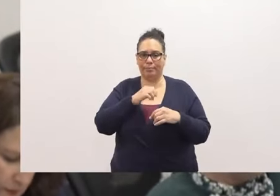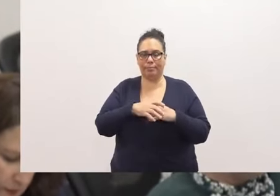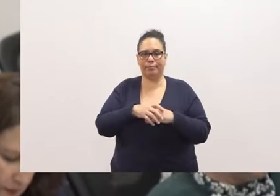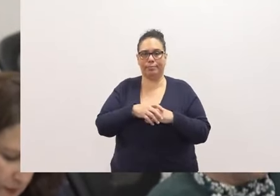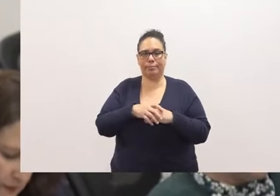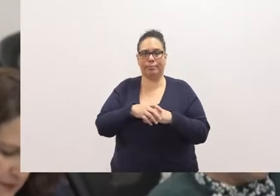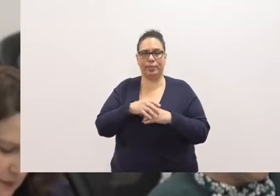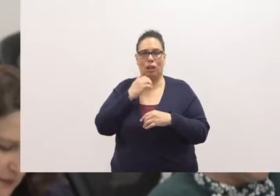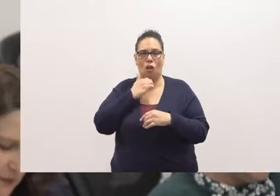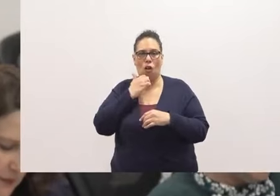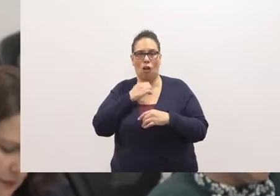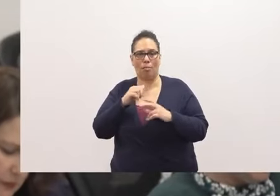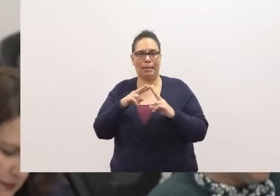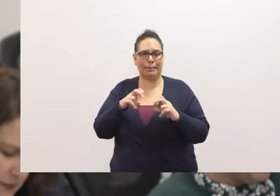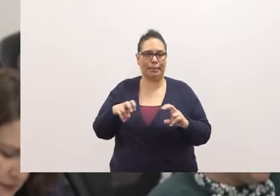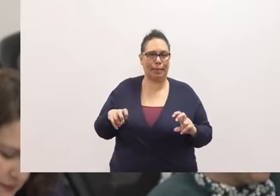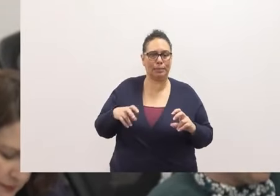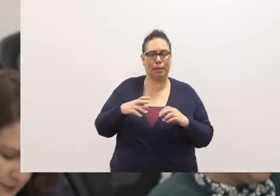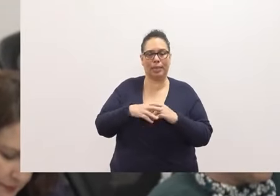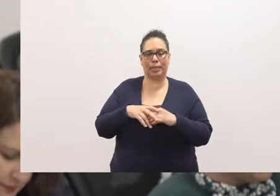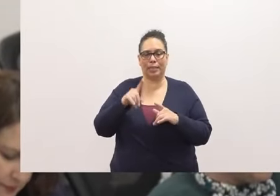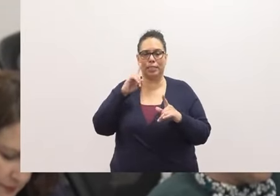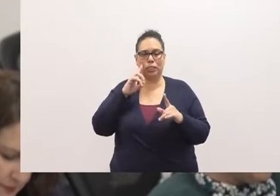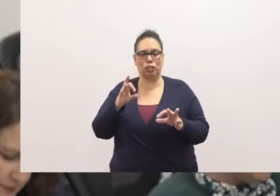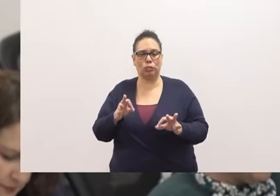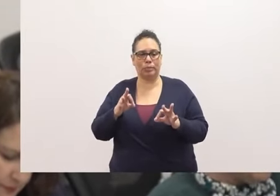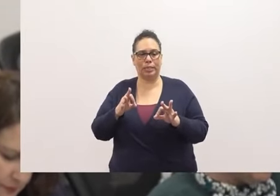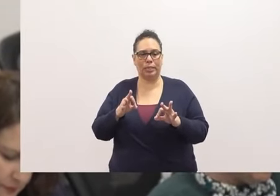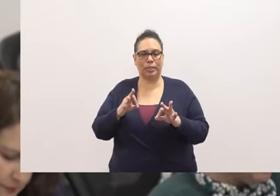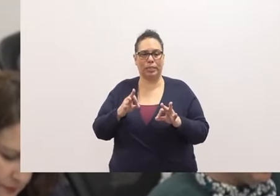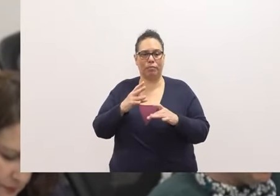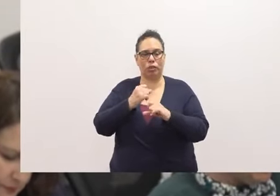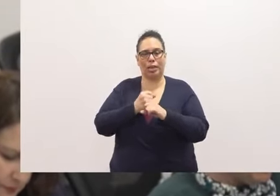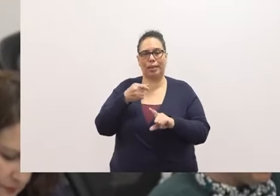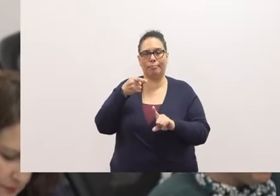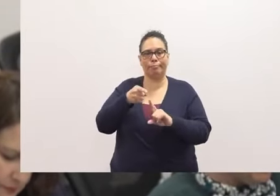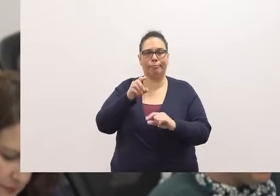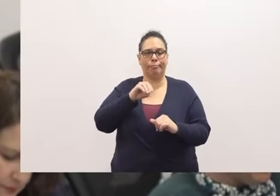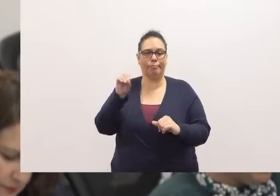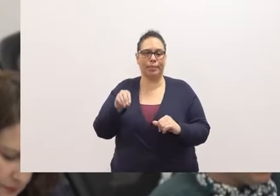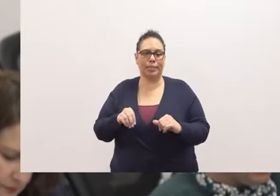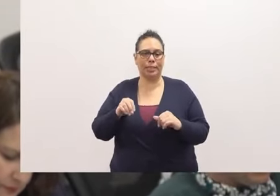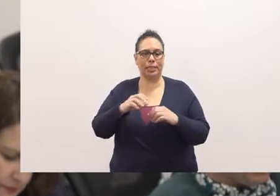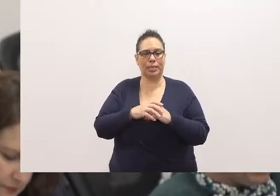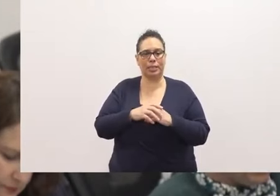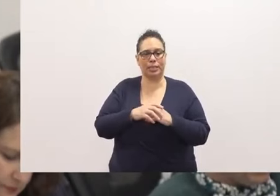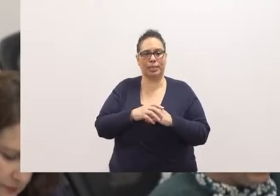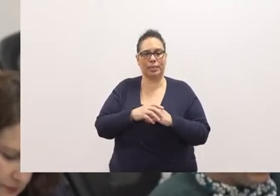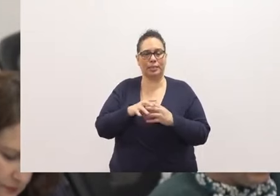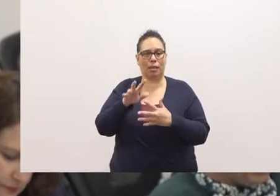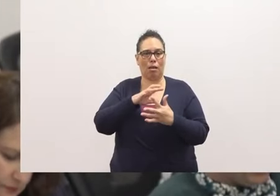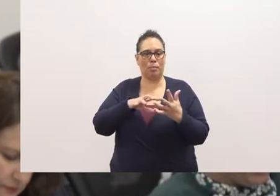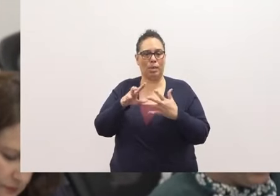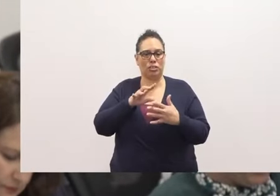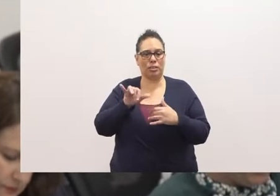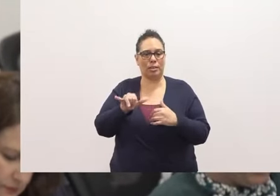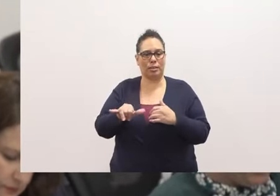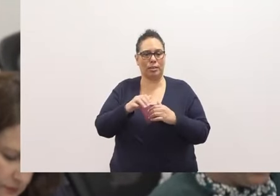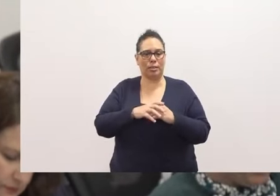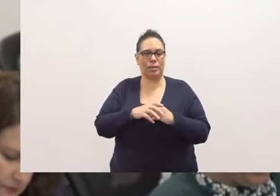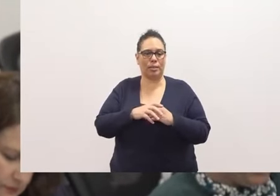common assessments, and we've determined if you get a certain percent on a common assessment, it's a combination of that, and that